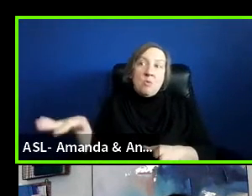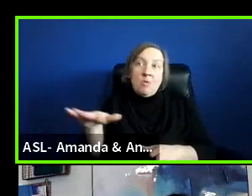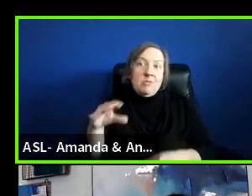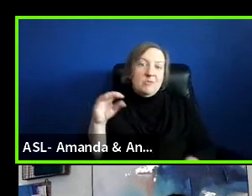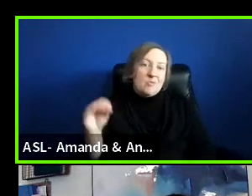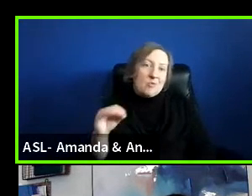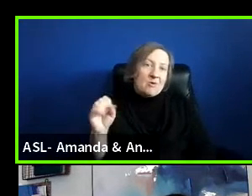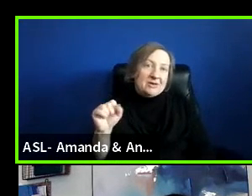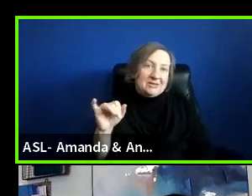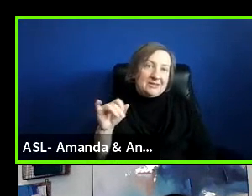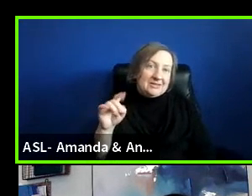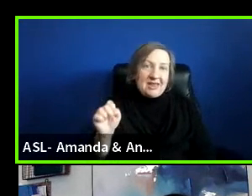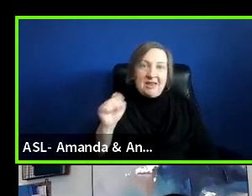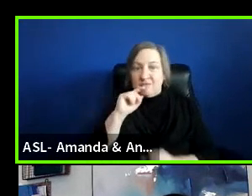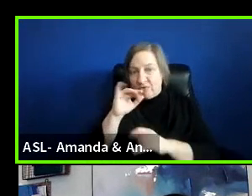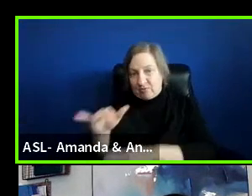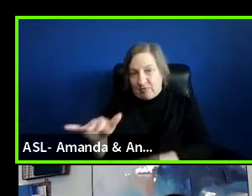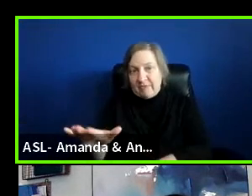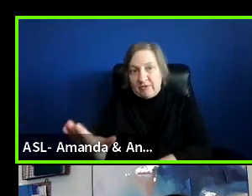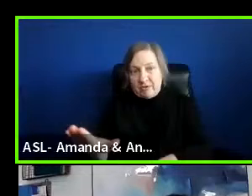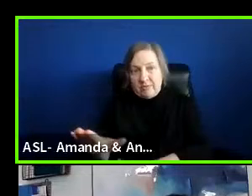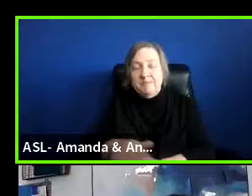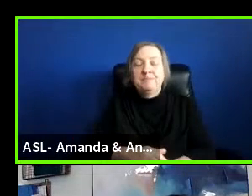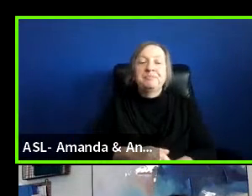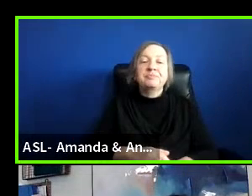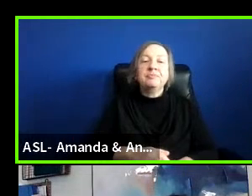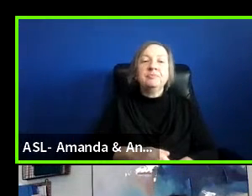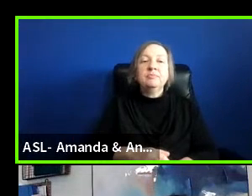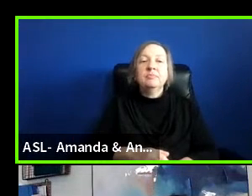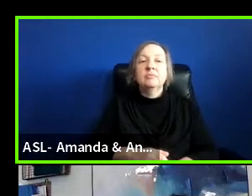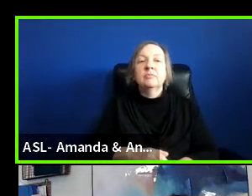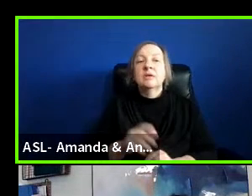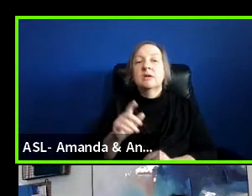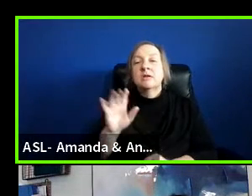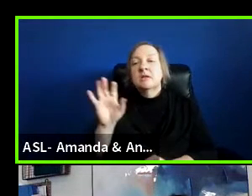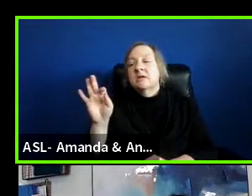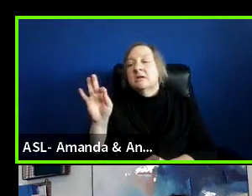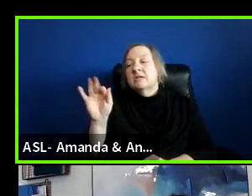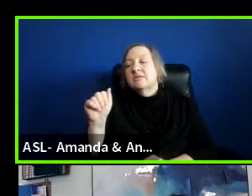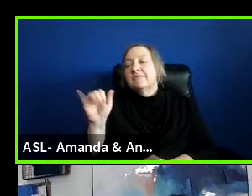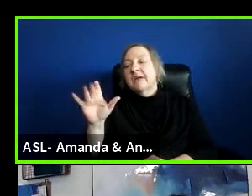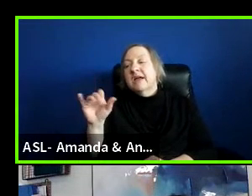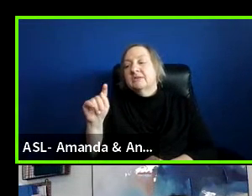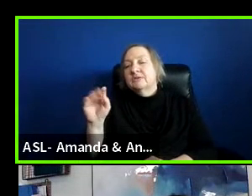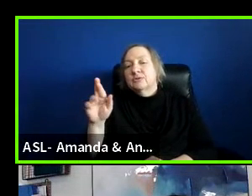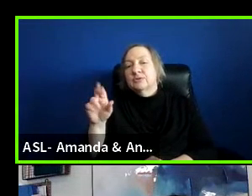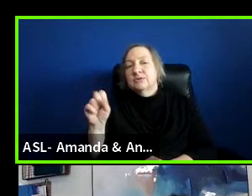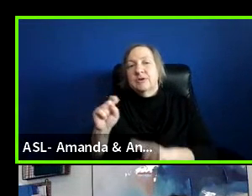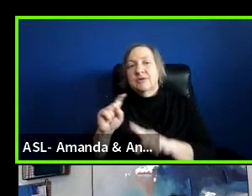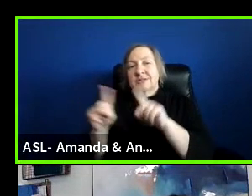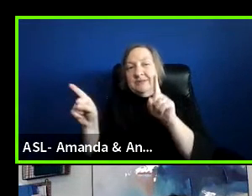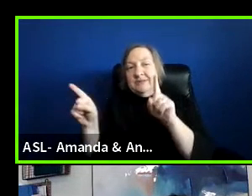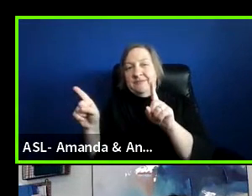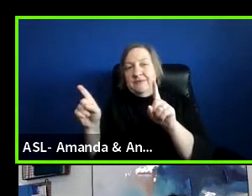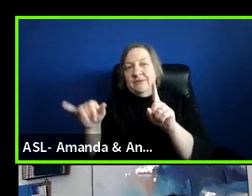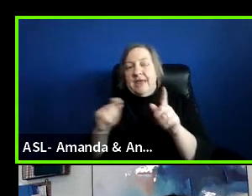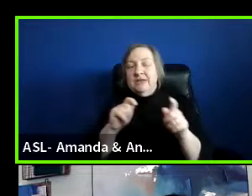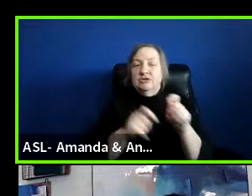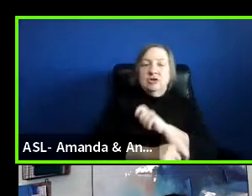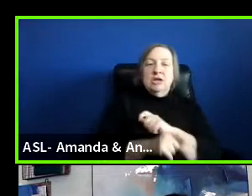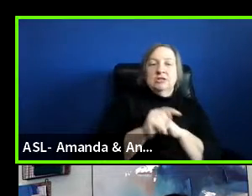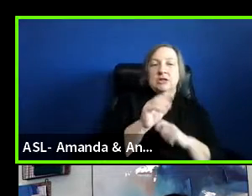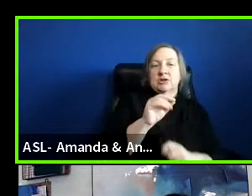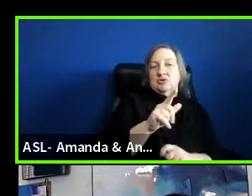Oregon side of the river. The factors are different that comes into play, changes what tolling can